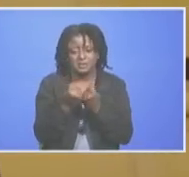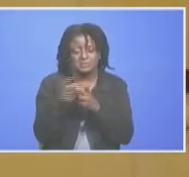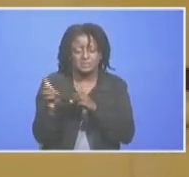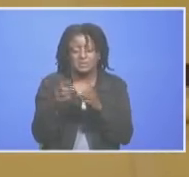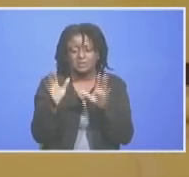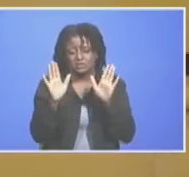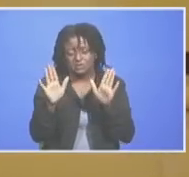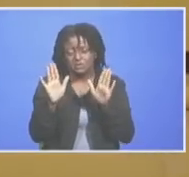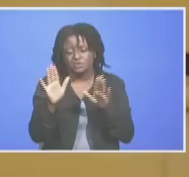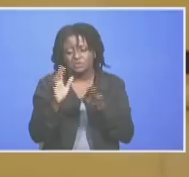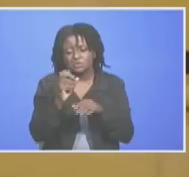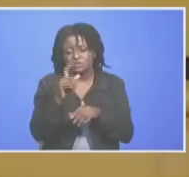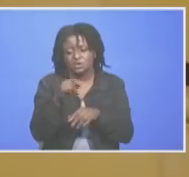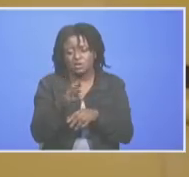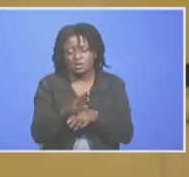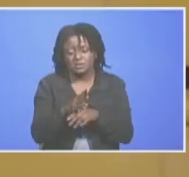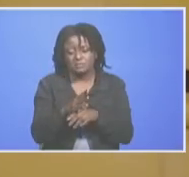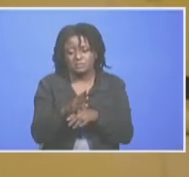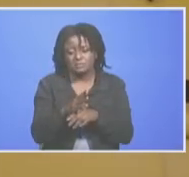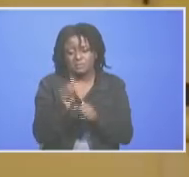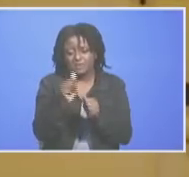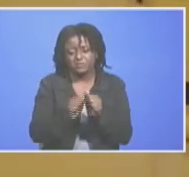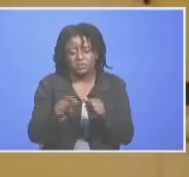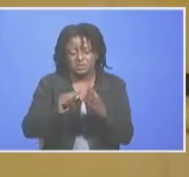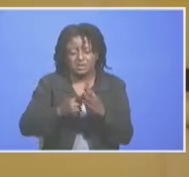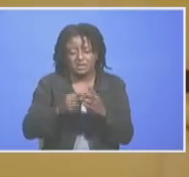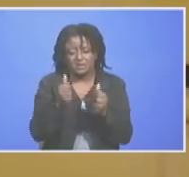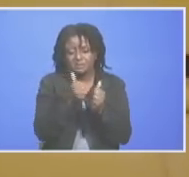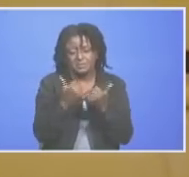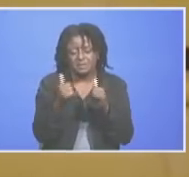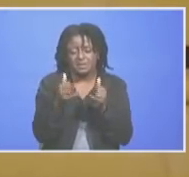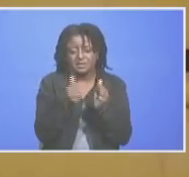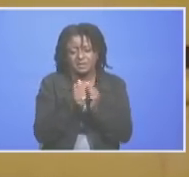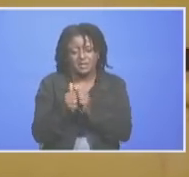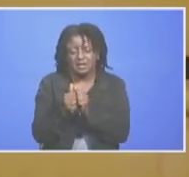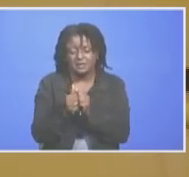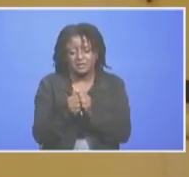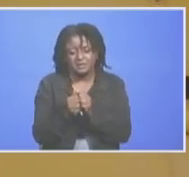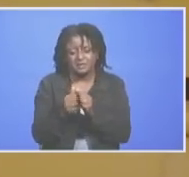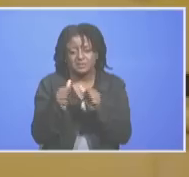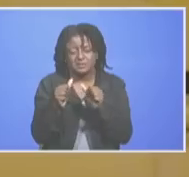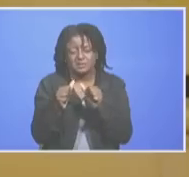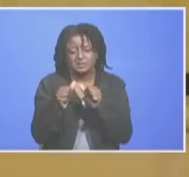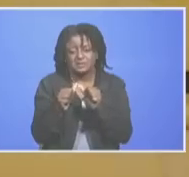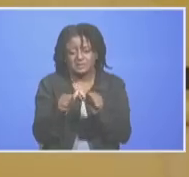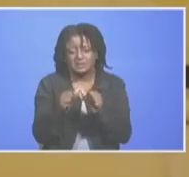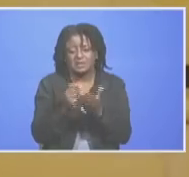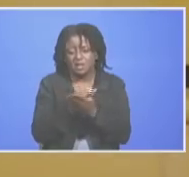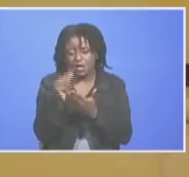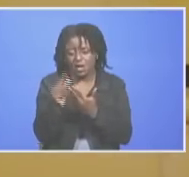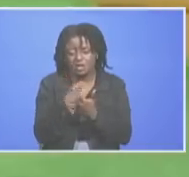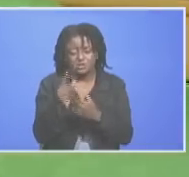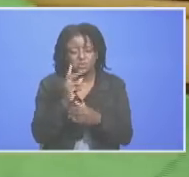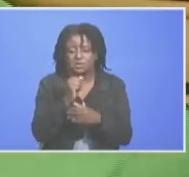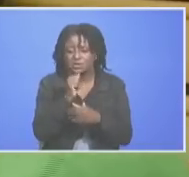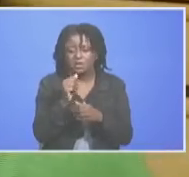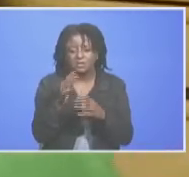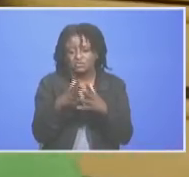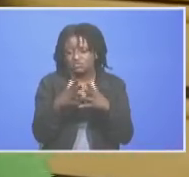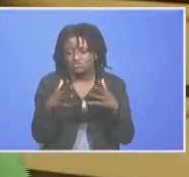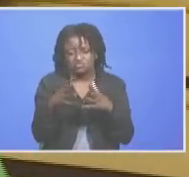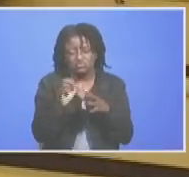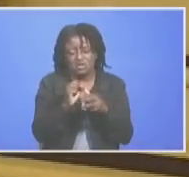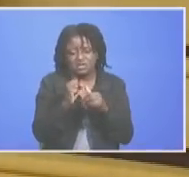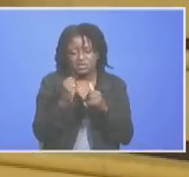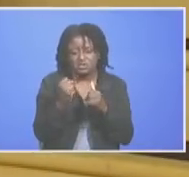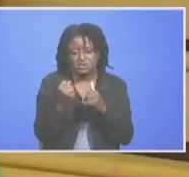to mesh a little bit better each game. It's still August, so we're not in full gear, not in great shape yet, but I thought we played well and moved the ball. They just